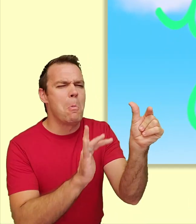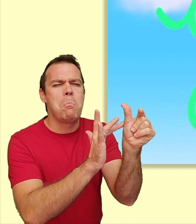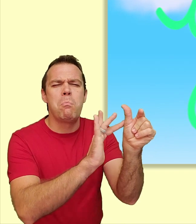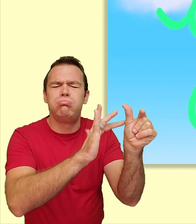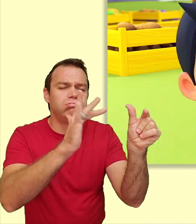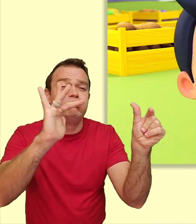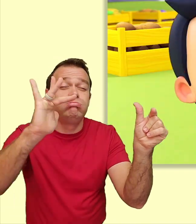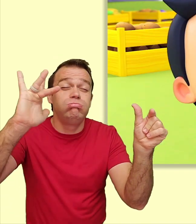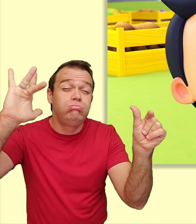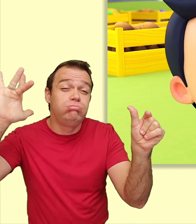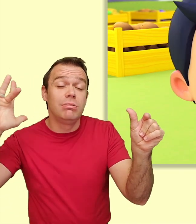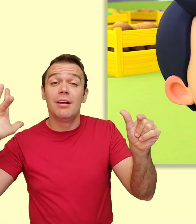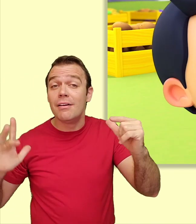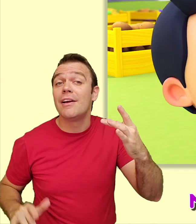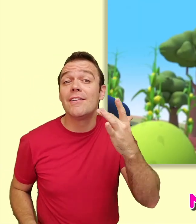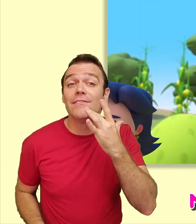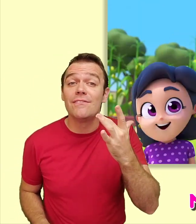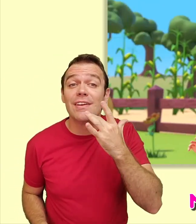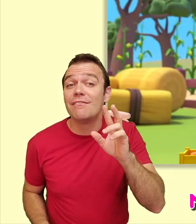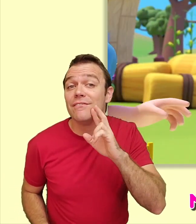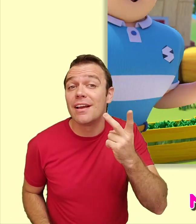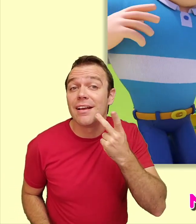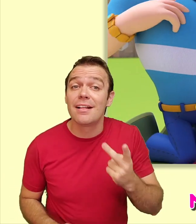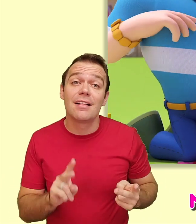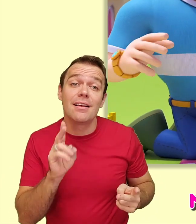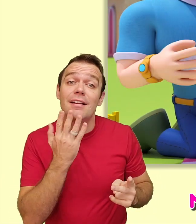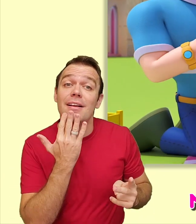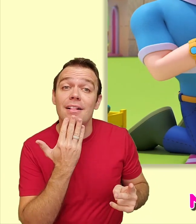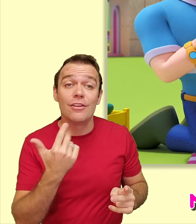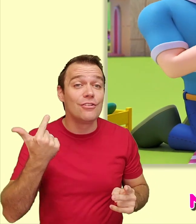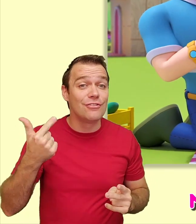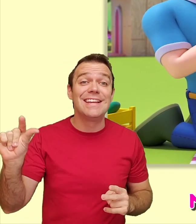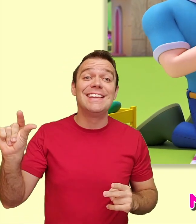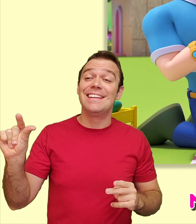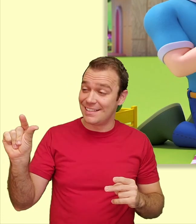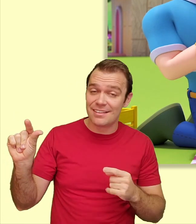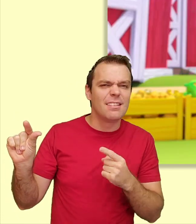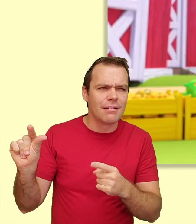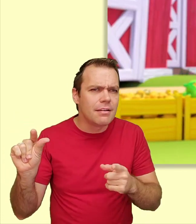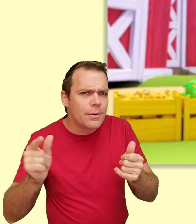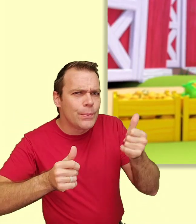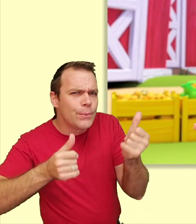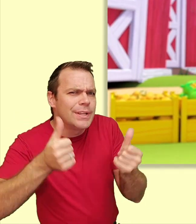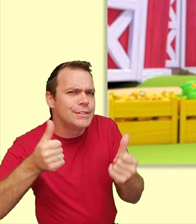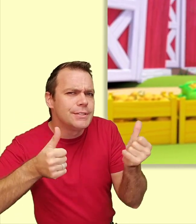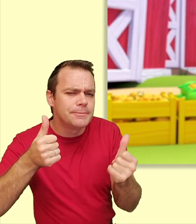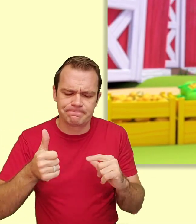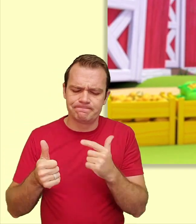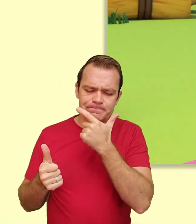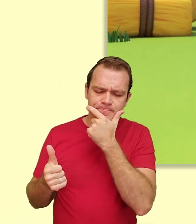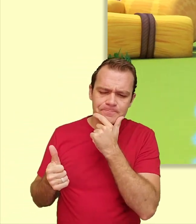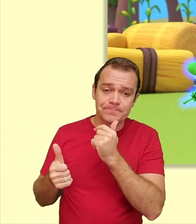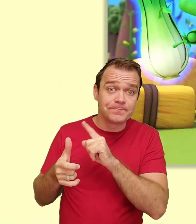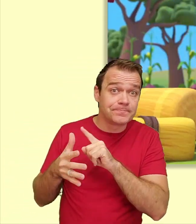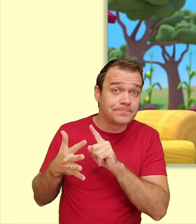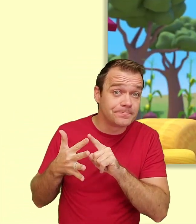greenest greens you've ever seen. My favorite vegetables are green. And which ones are those?